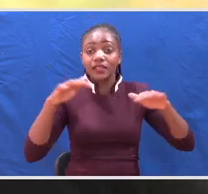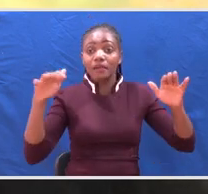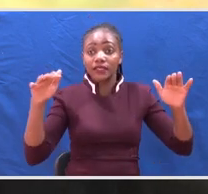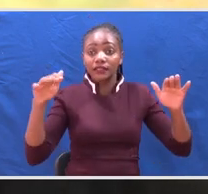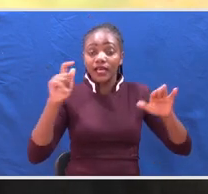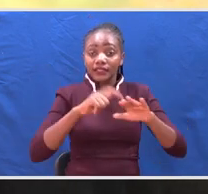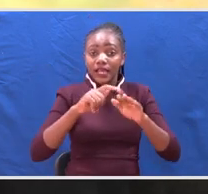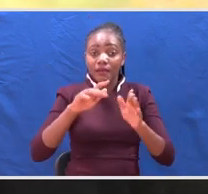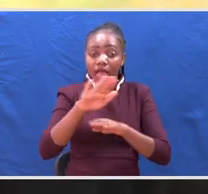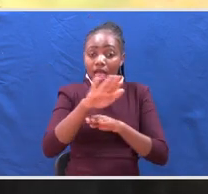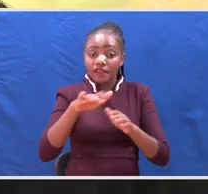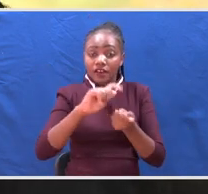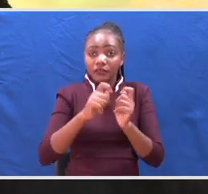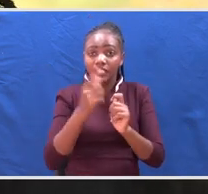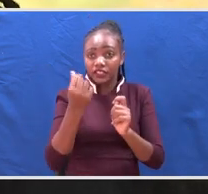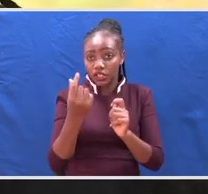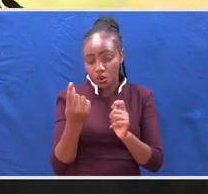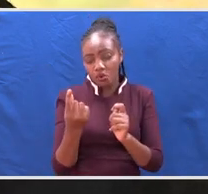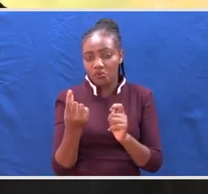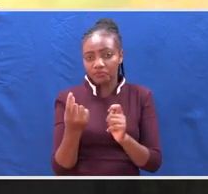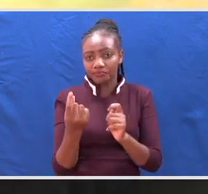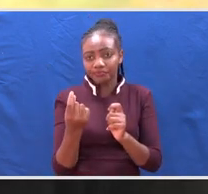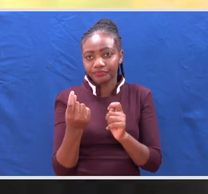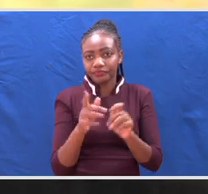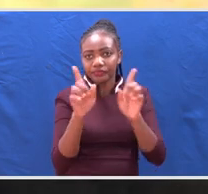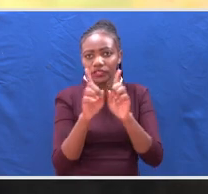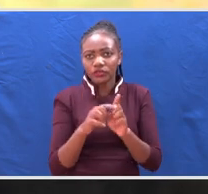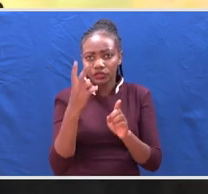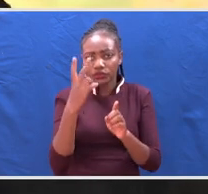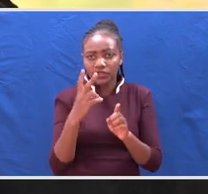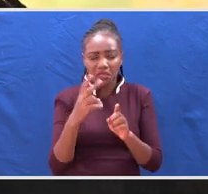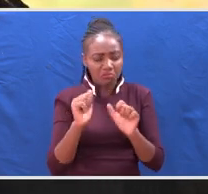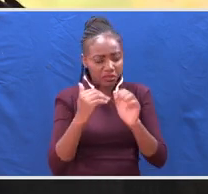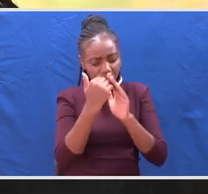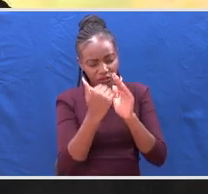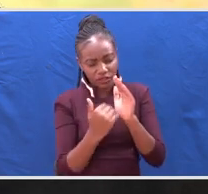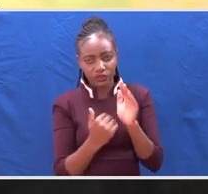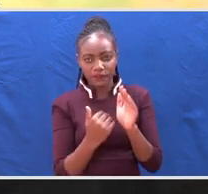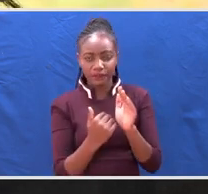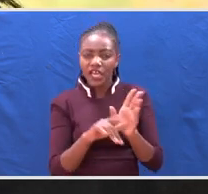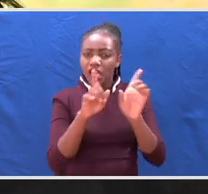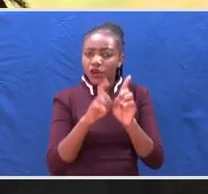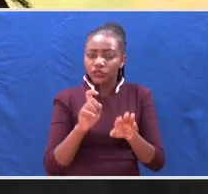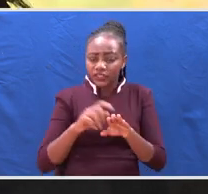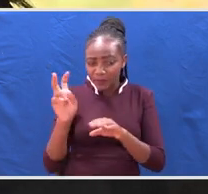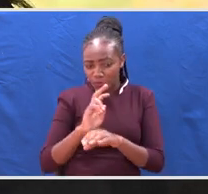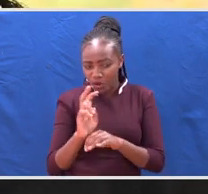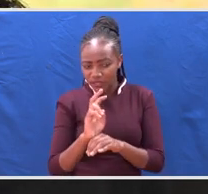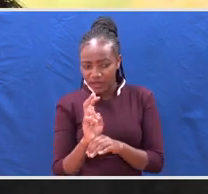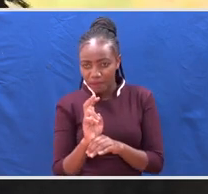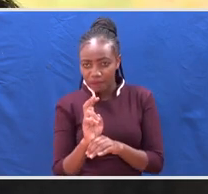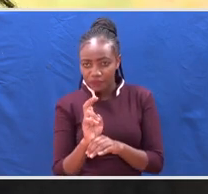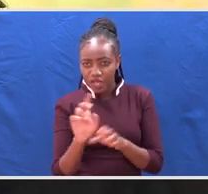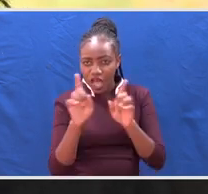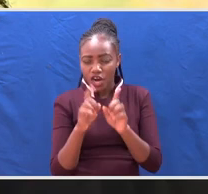slight change in the environment, for example, slight change in pollution, and therefore you get that their population will decline. So when you monitor the population,